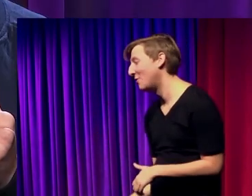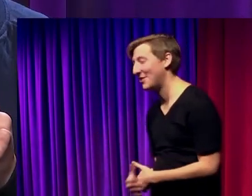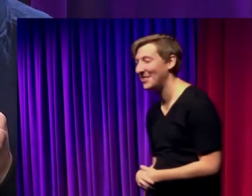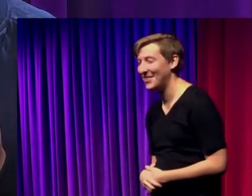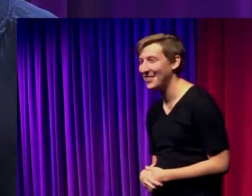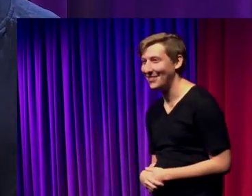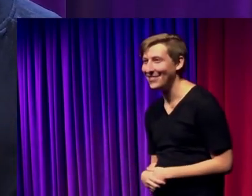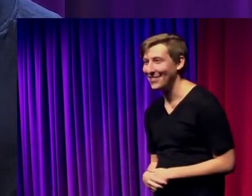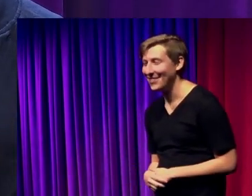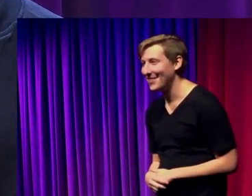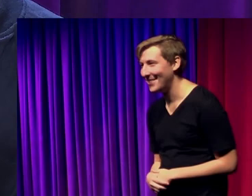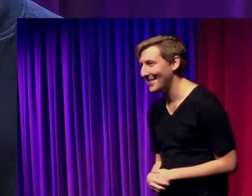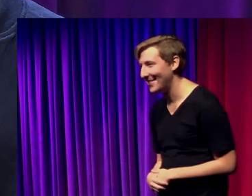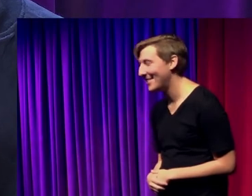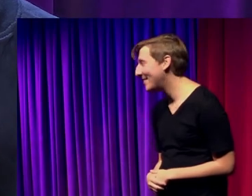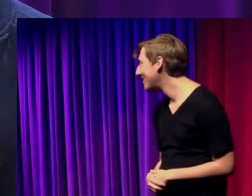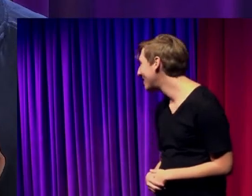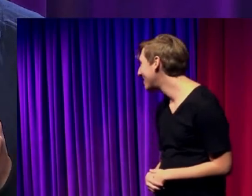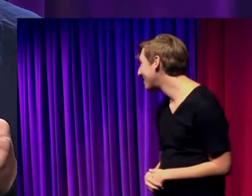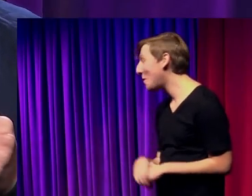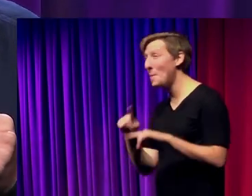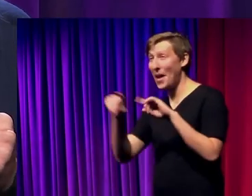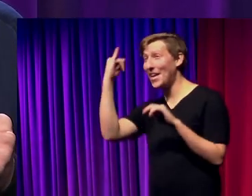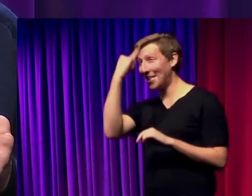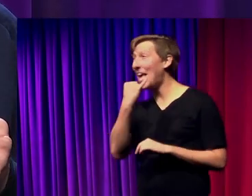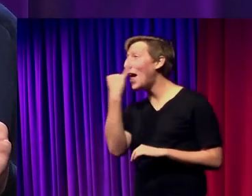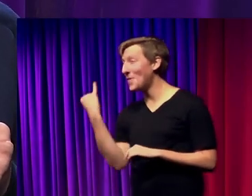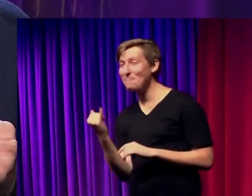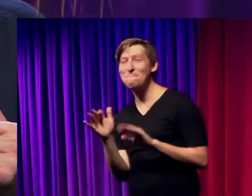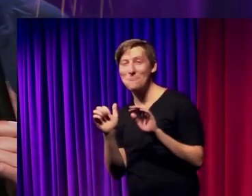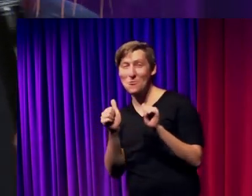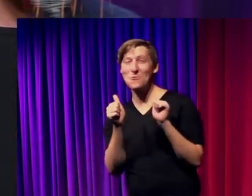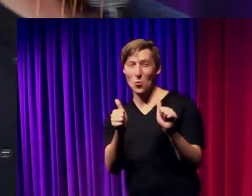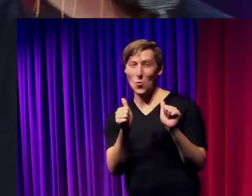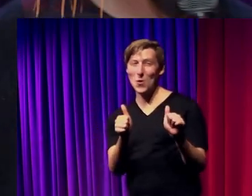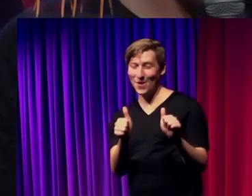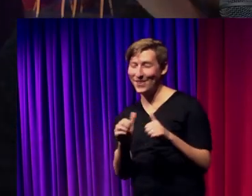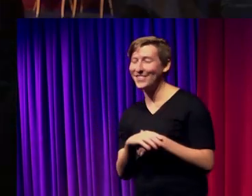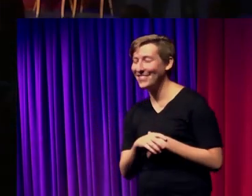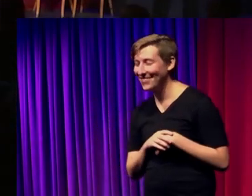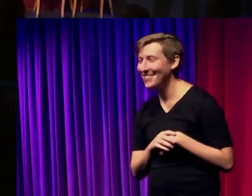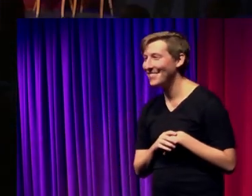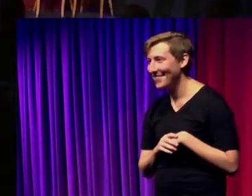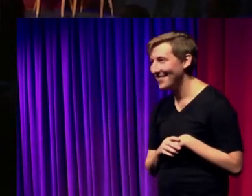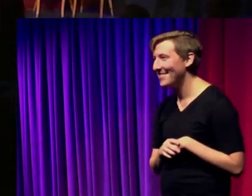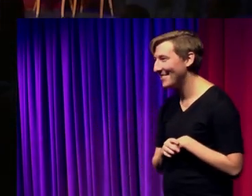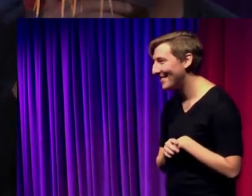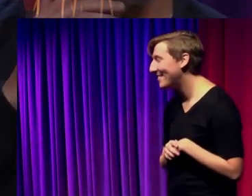But Italian is cool.